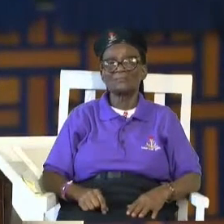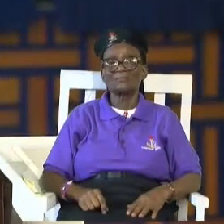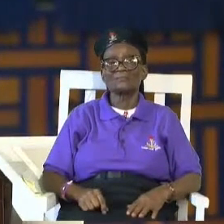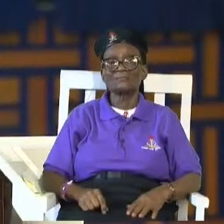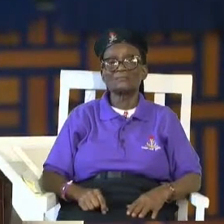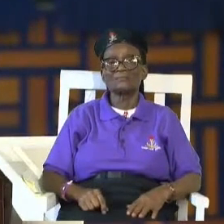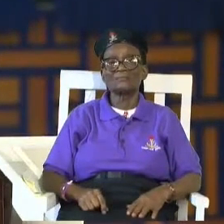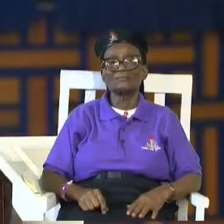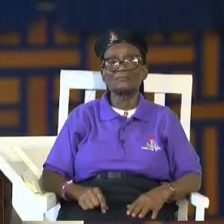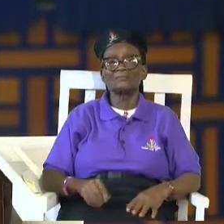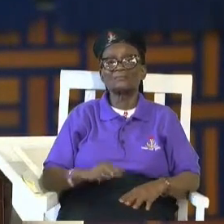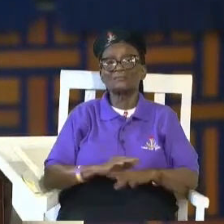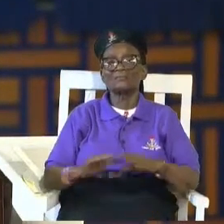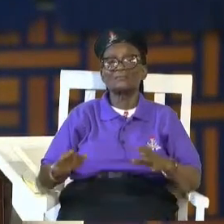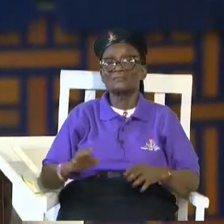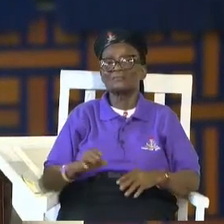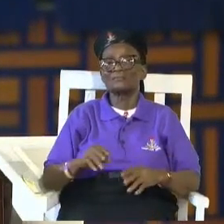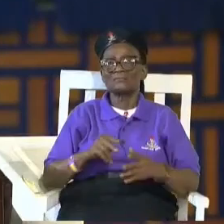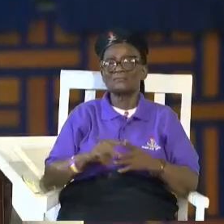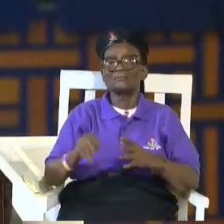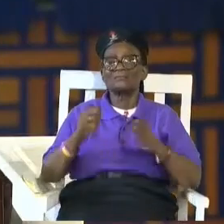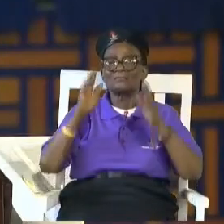Don't pay attention at all.